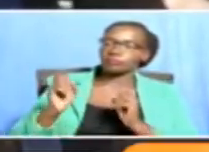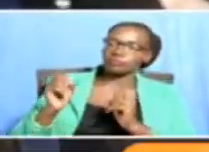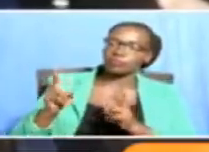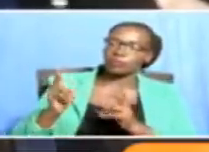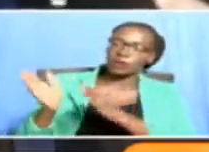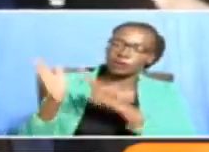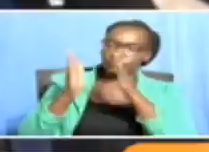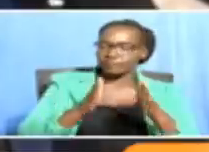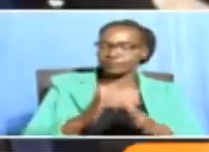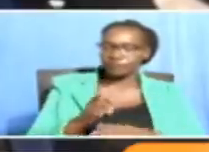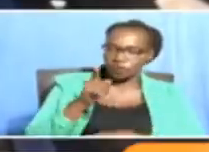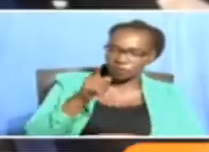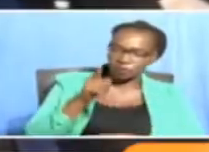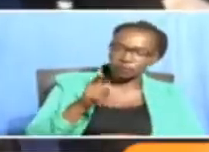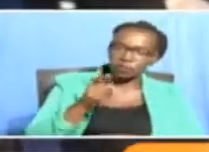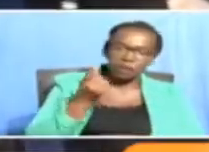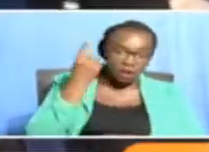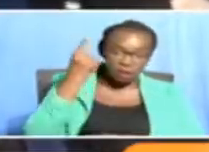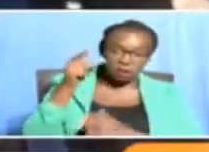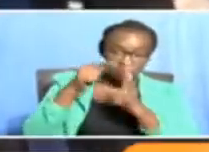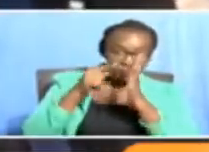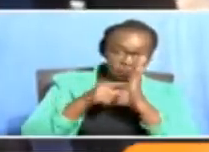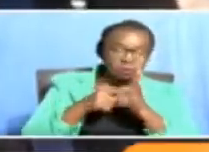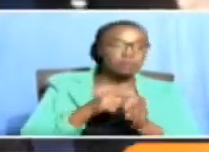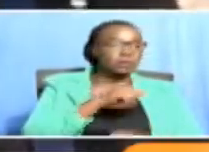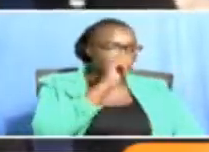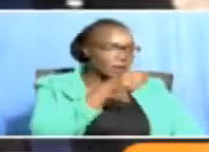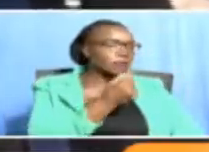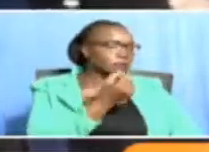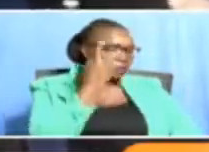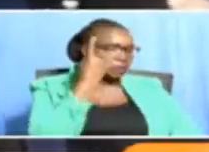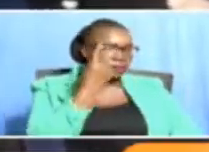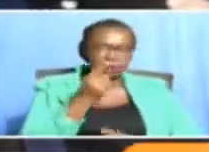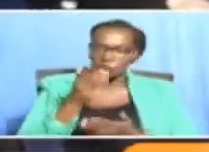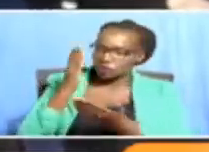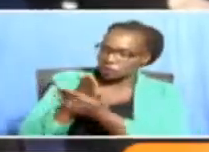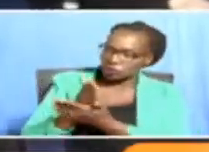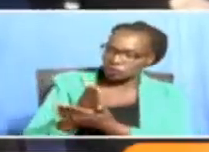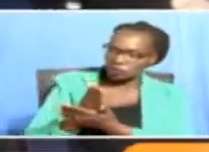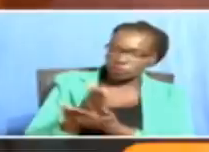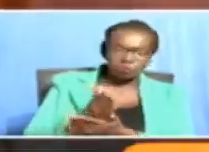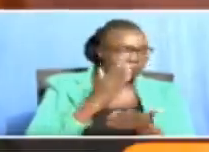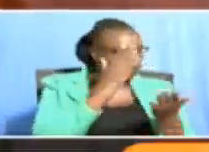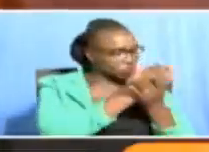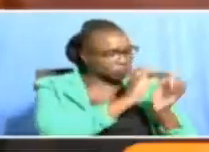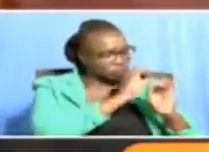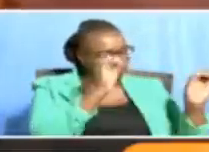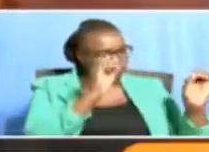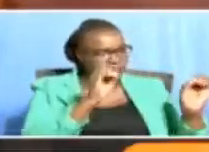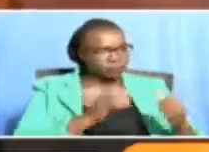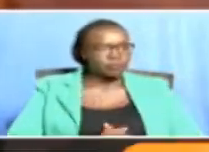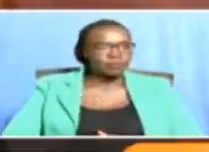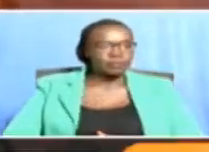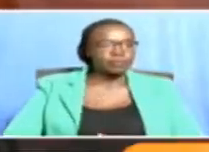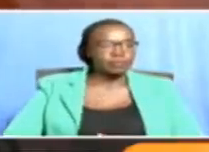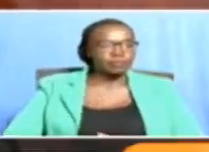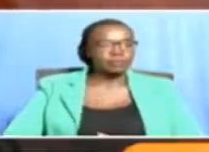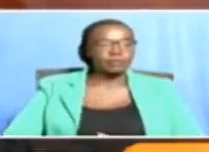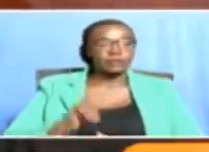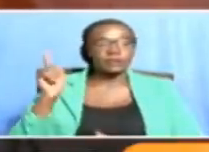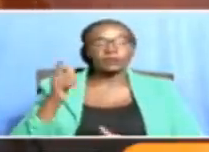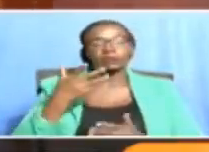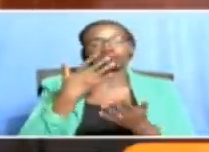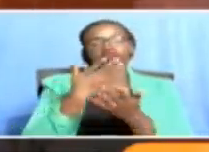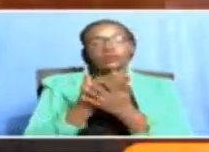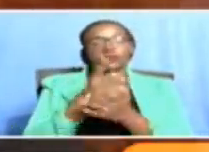true. Second accused, you understand the charge? Yes, sir. Is it true? Irungu has been in custody since his